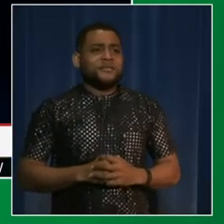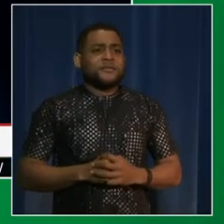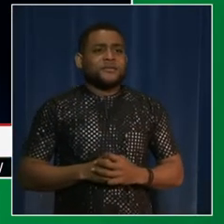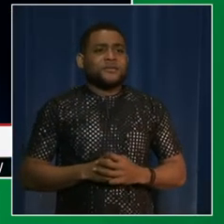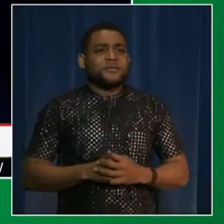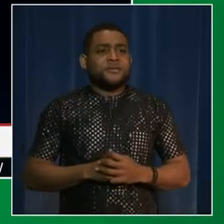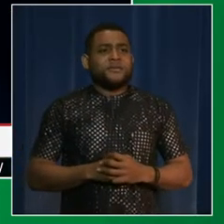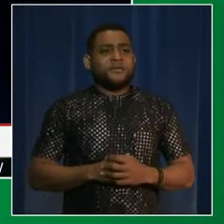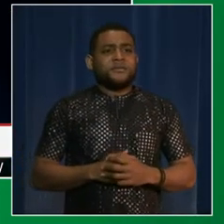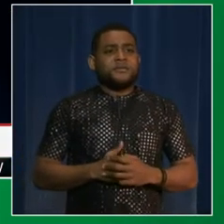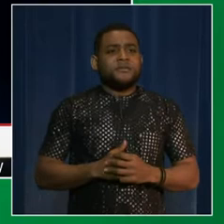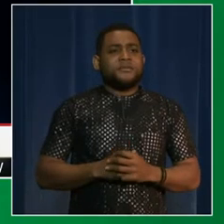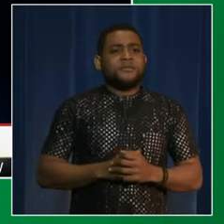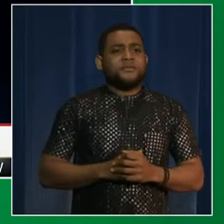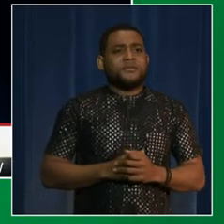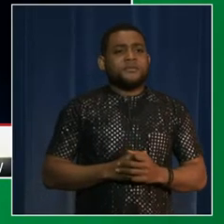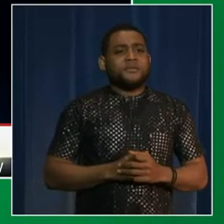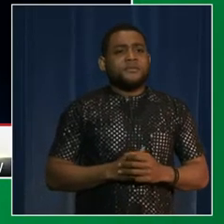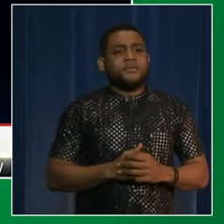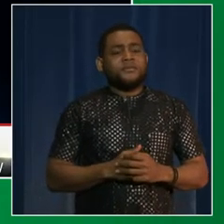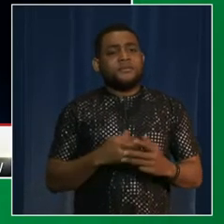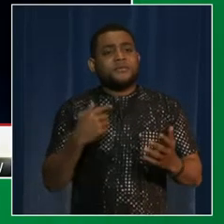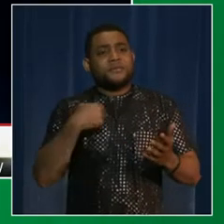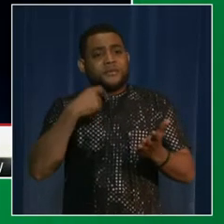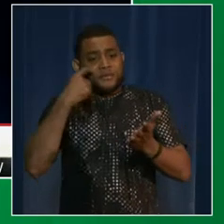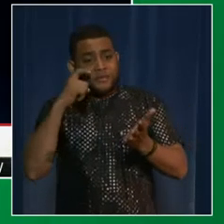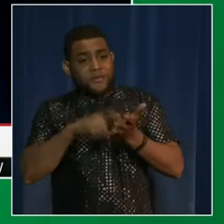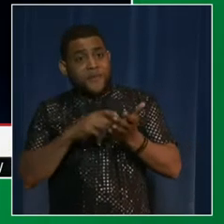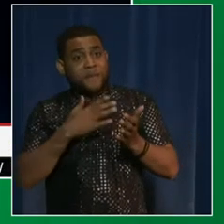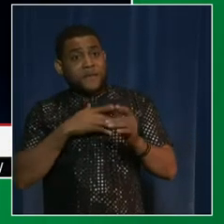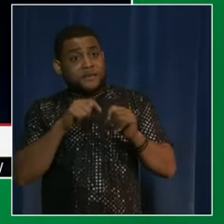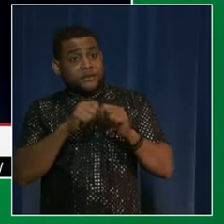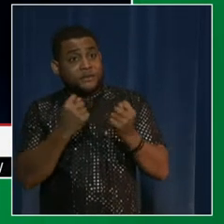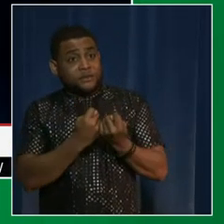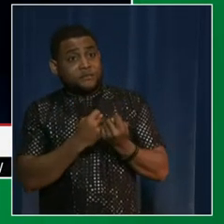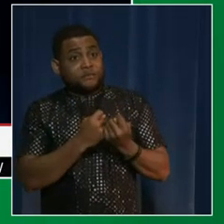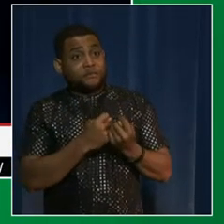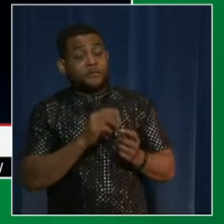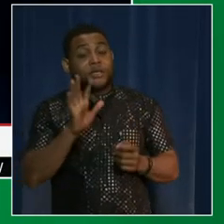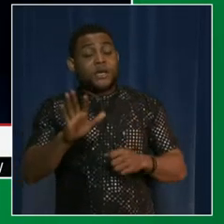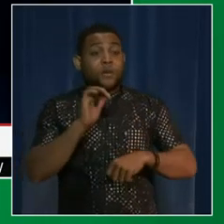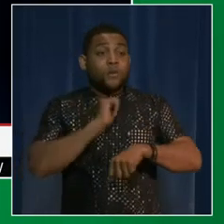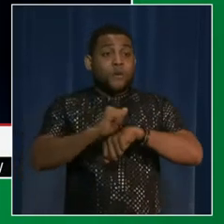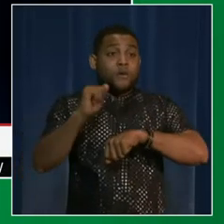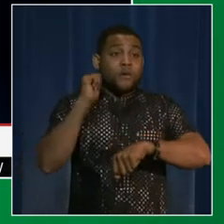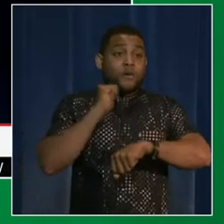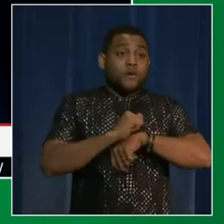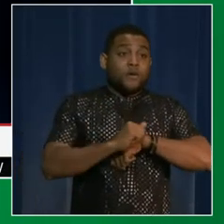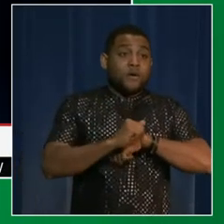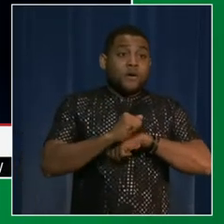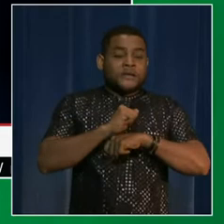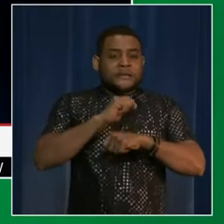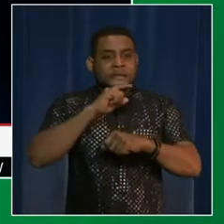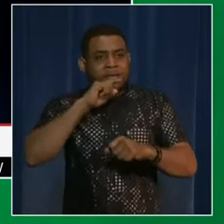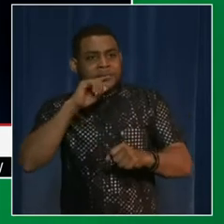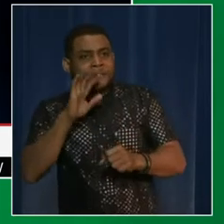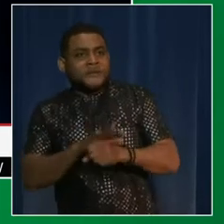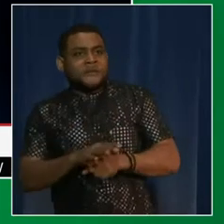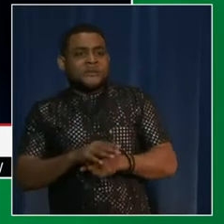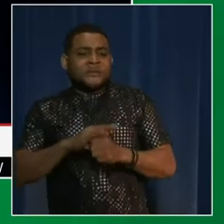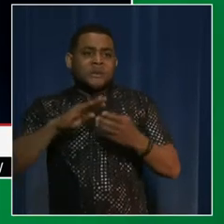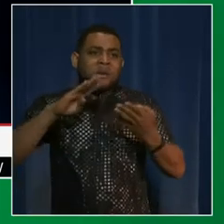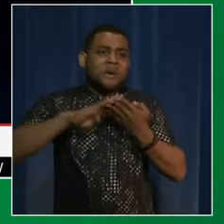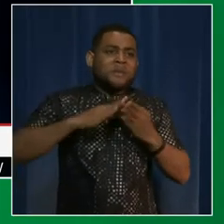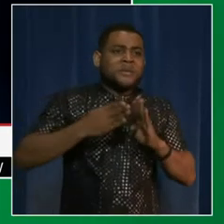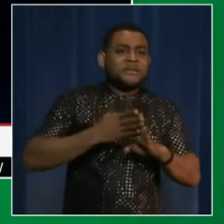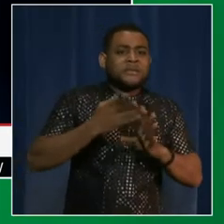I also want to acknowledge my team's countless hours and dedication, and the community's continued engagement and support,